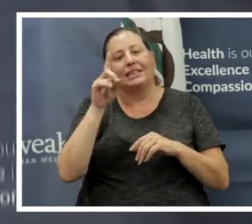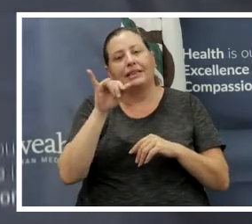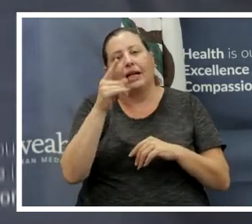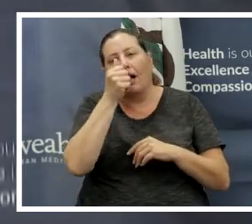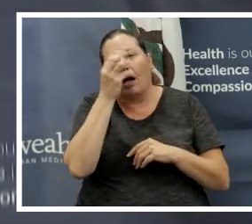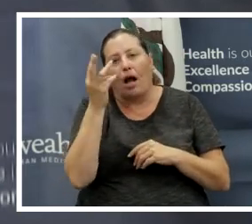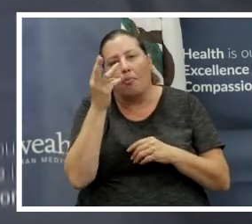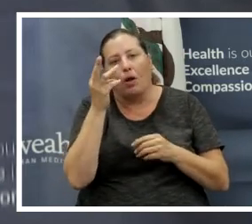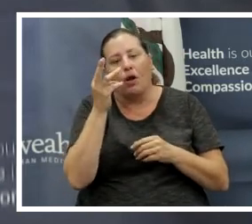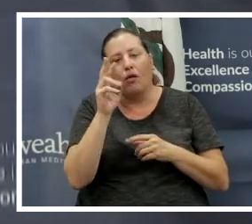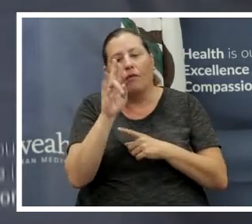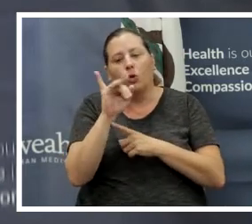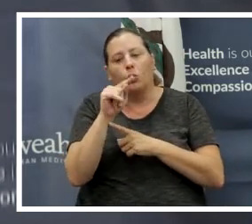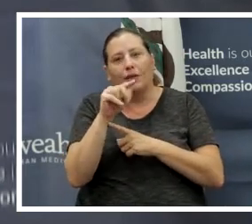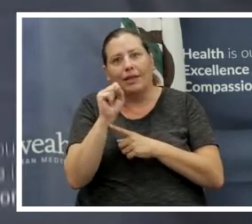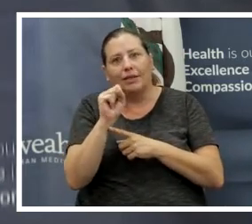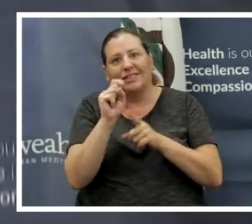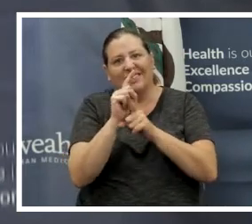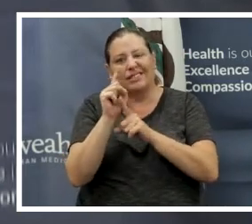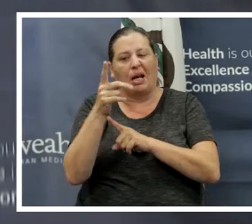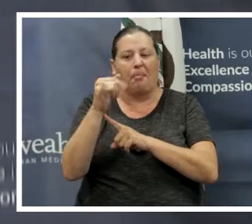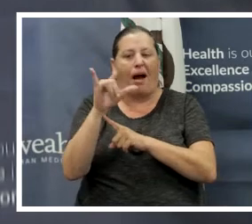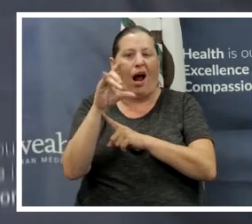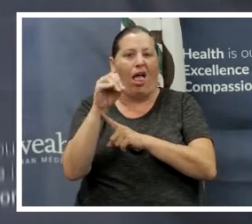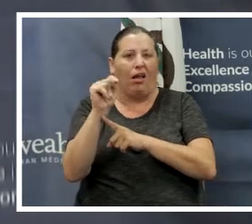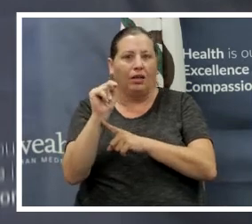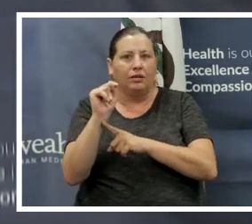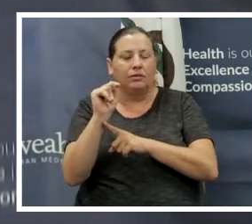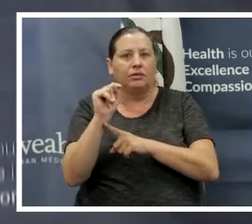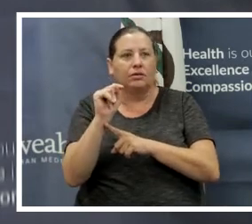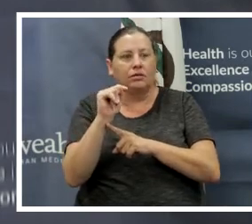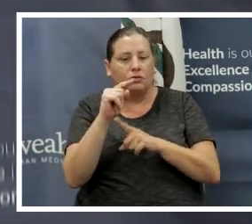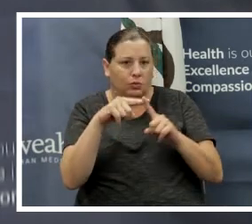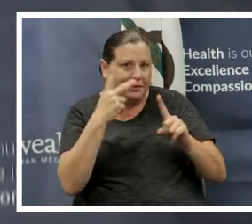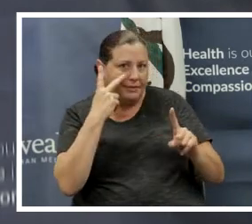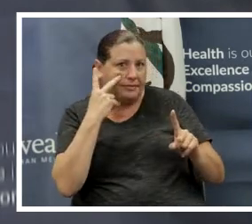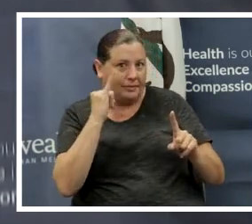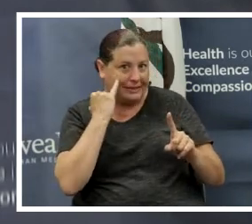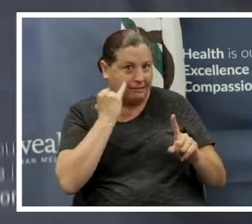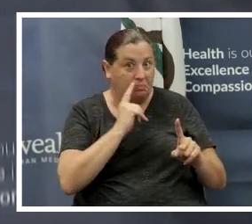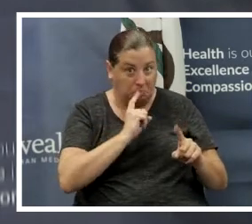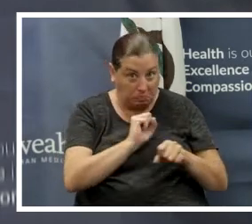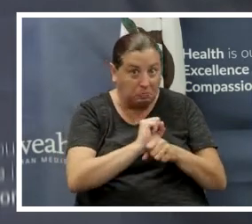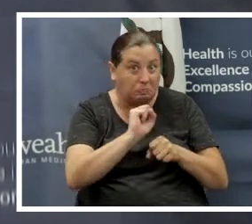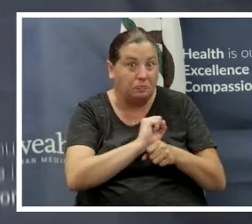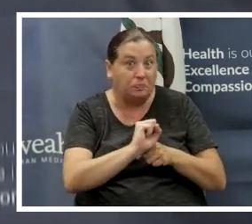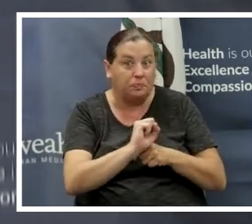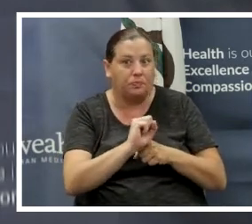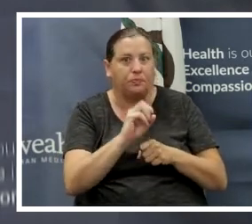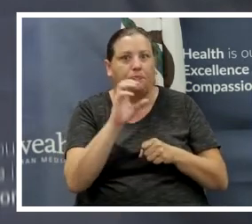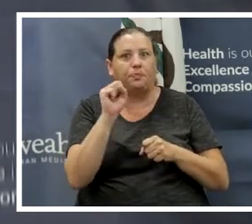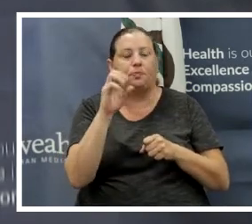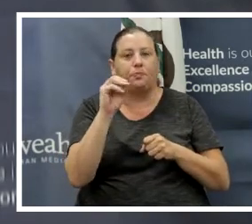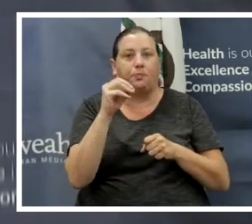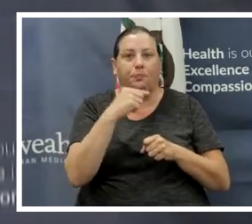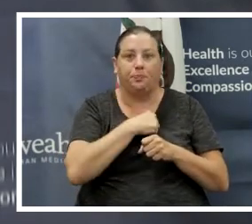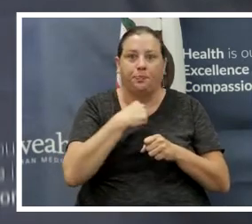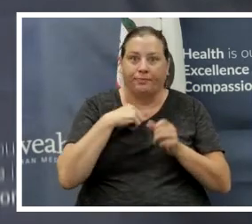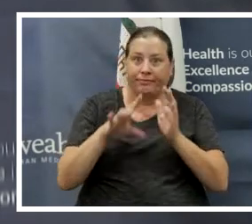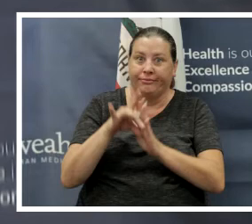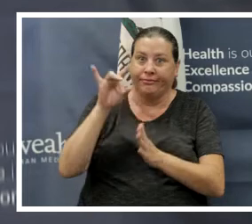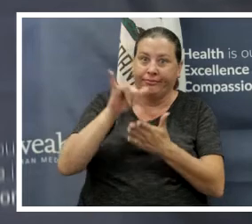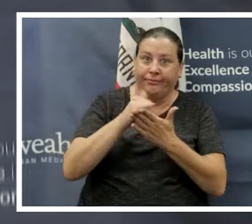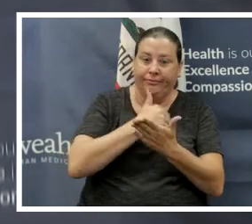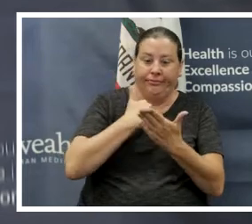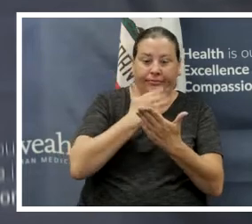to evaluate the effectiveness, but they were so effective, in fact, that we found that our hand hygiene compliance